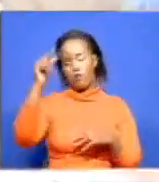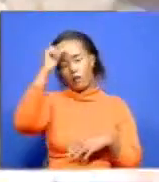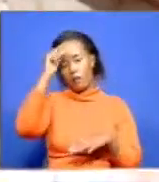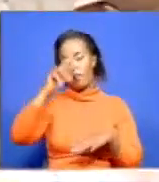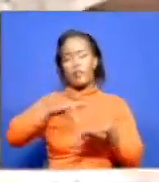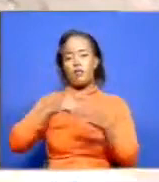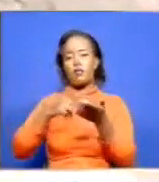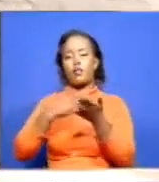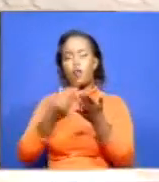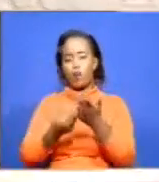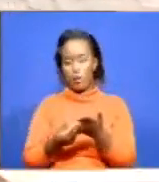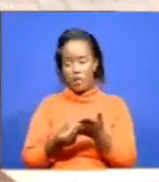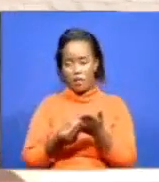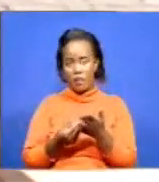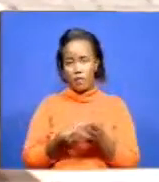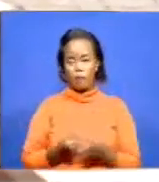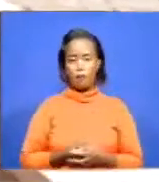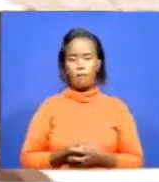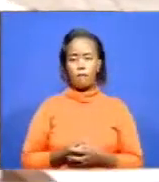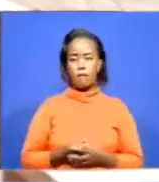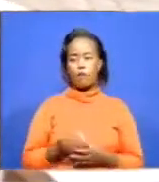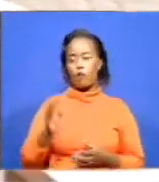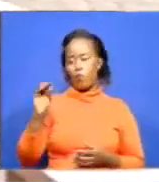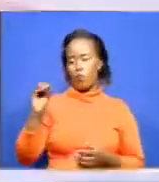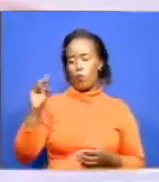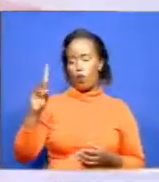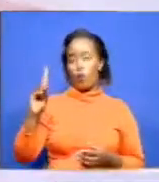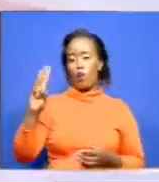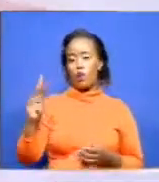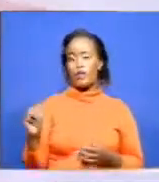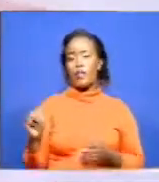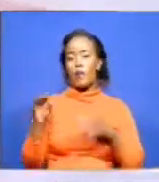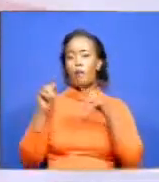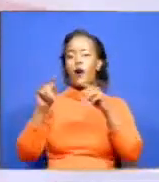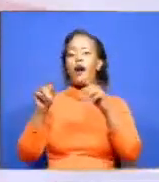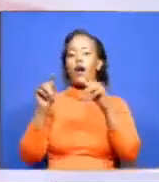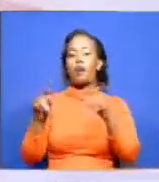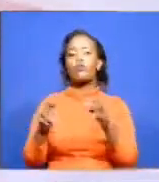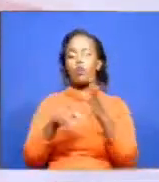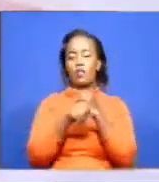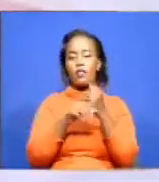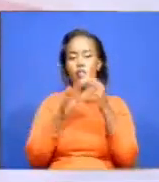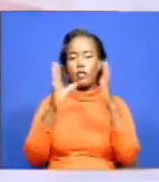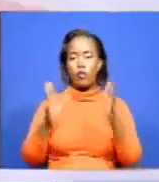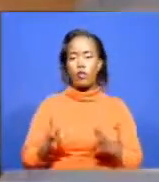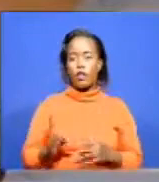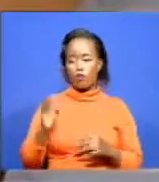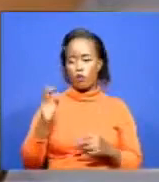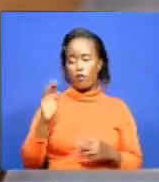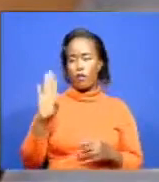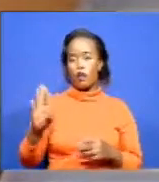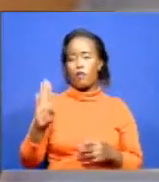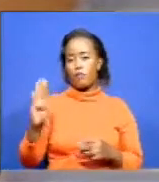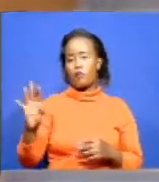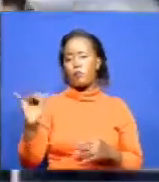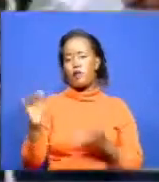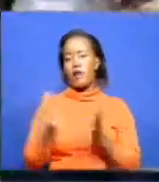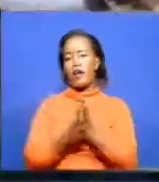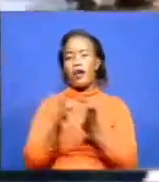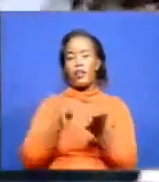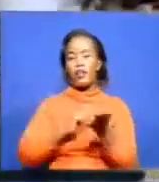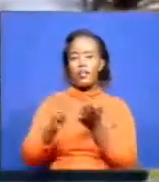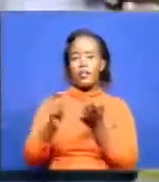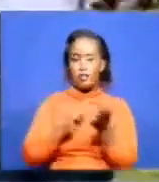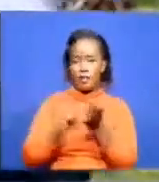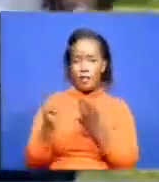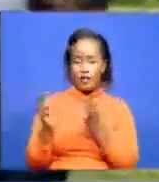for law reform. The Orange Democratic Movement, a key stakeholder in the BBI process, and the BBI Secretariat, co-chaired